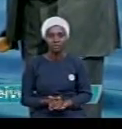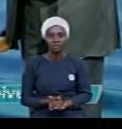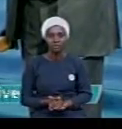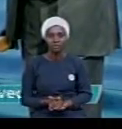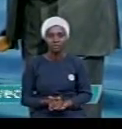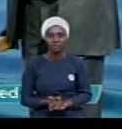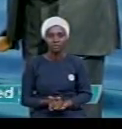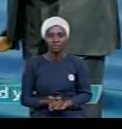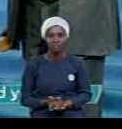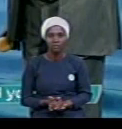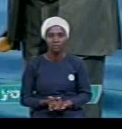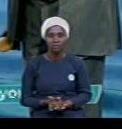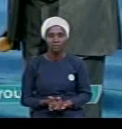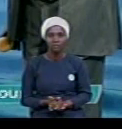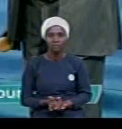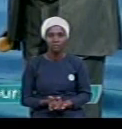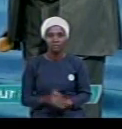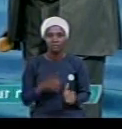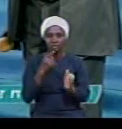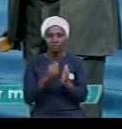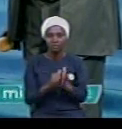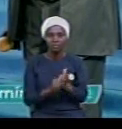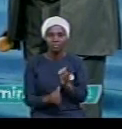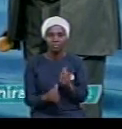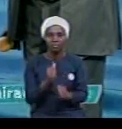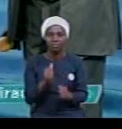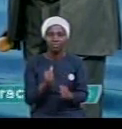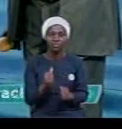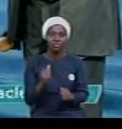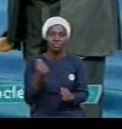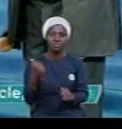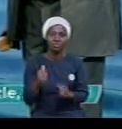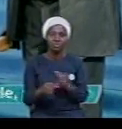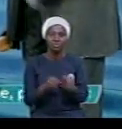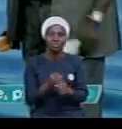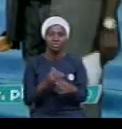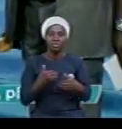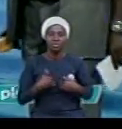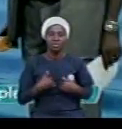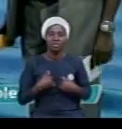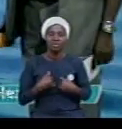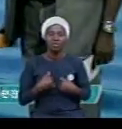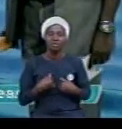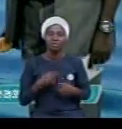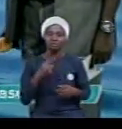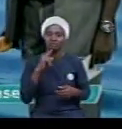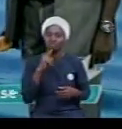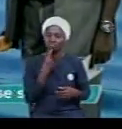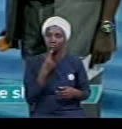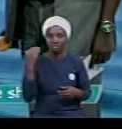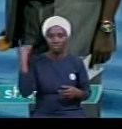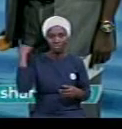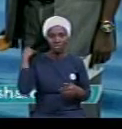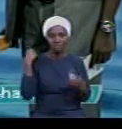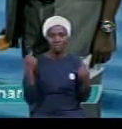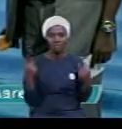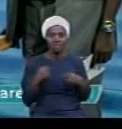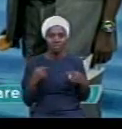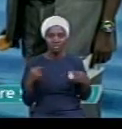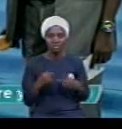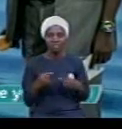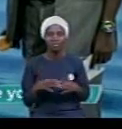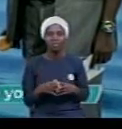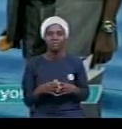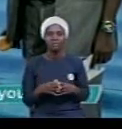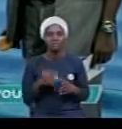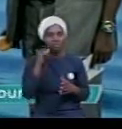she said for almost 10 years she has been having terrible backache. This backache, she has visited hospitals.